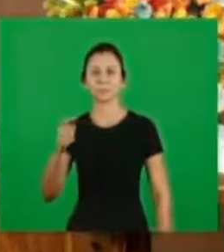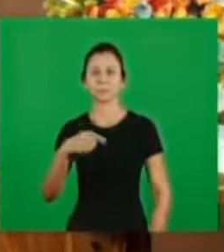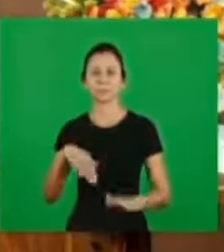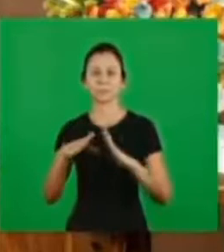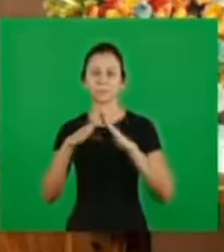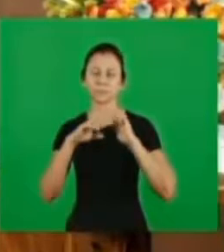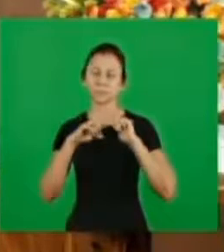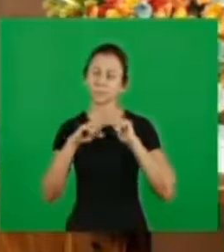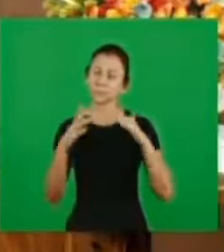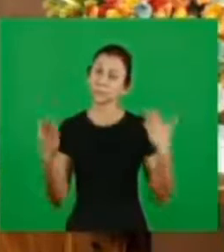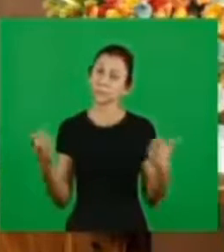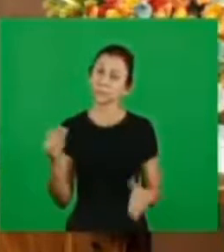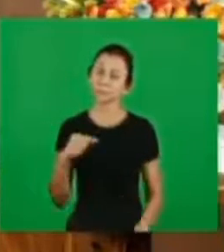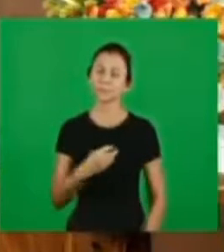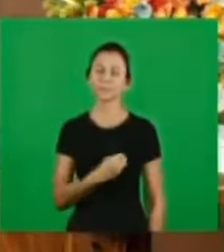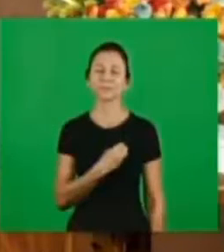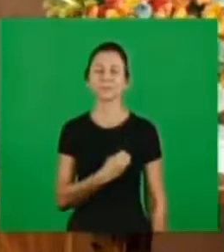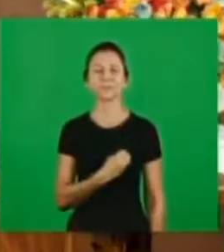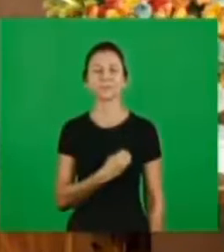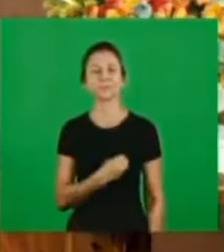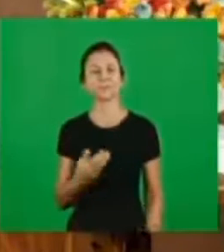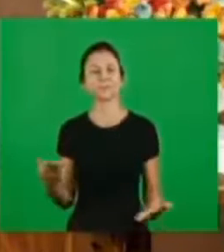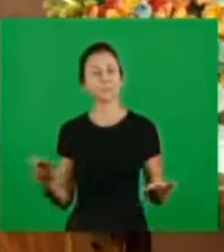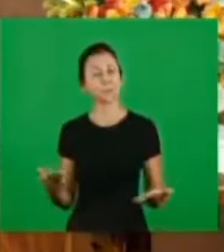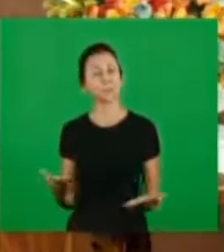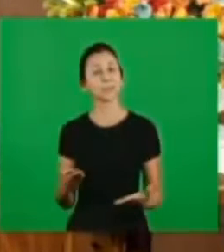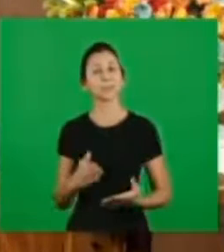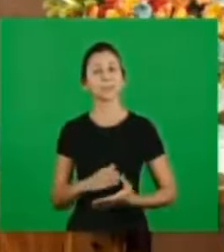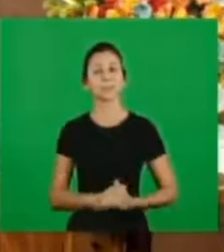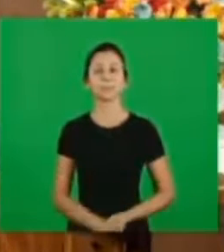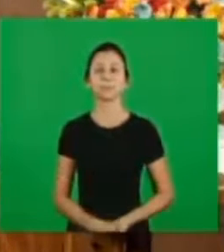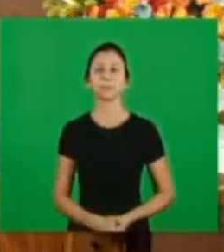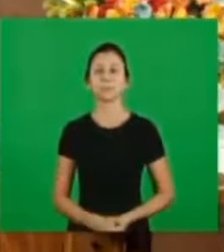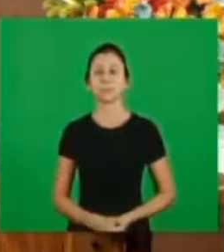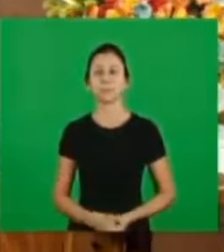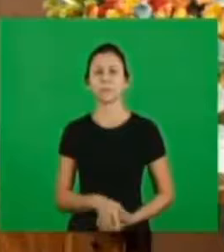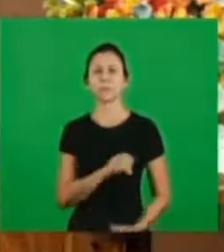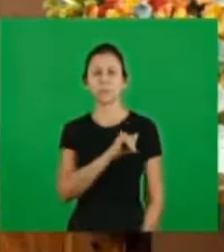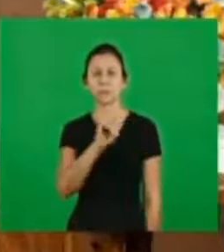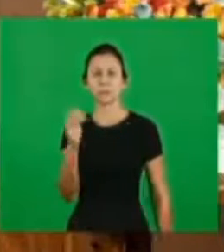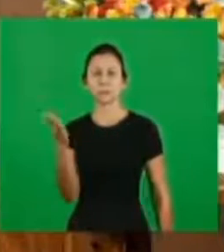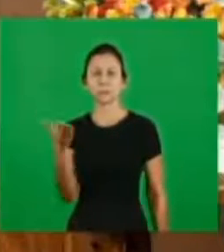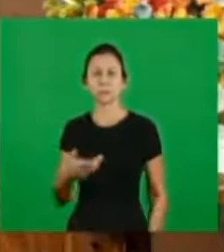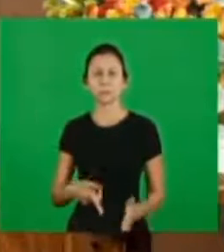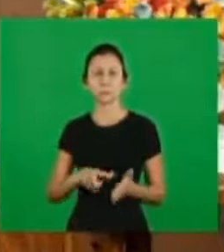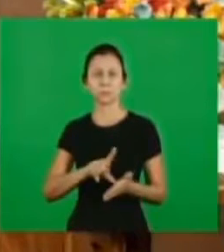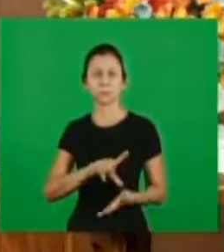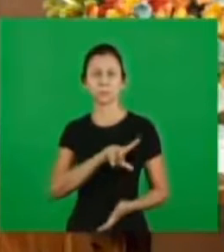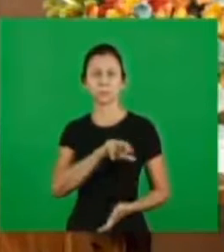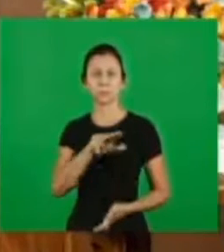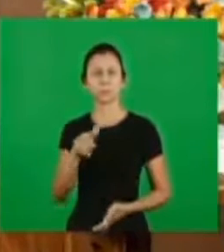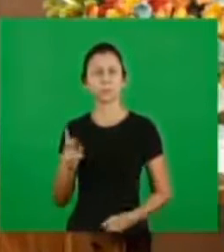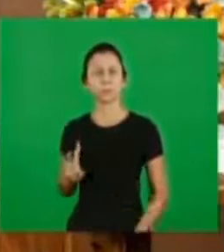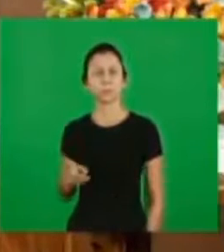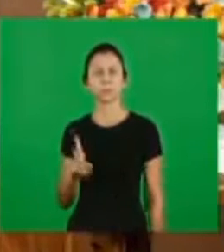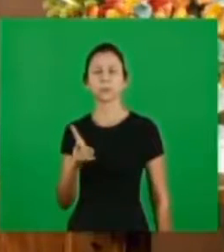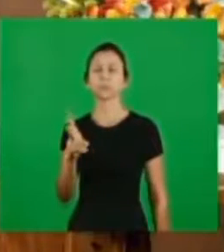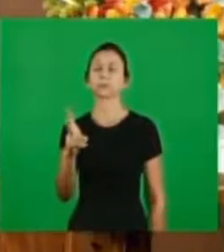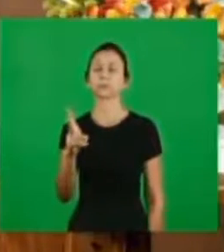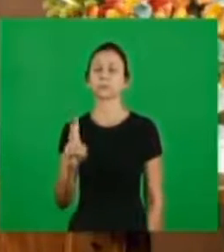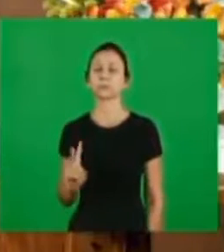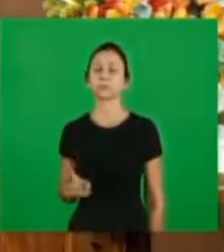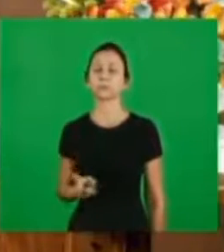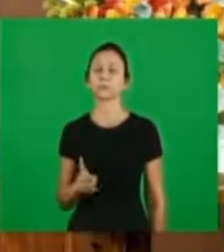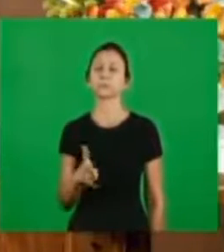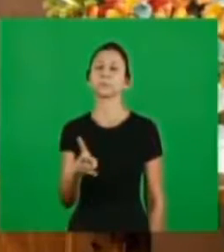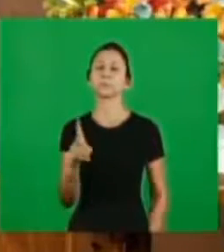church. And today we are here, being as we have already mentioned to the brethren, we are going to give continuity